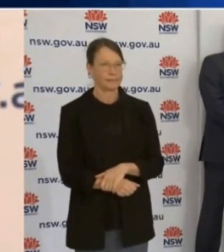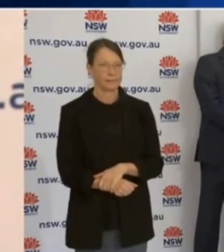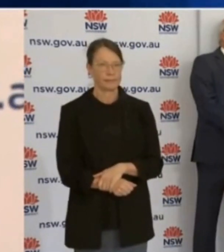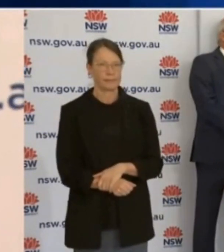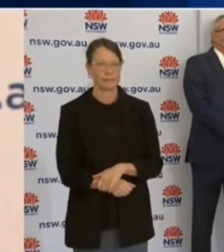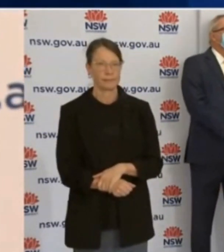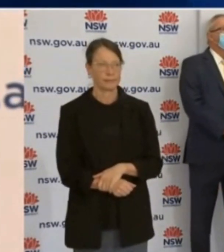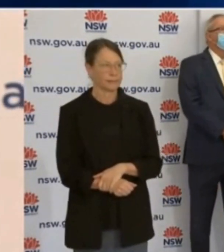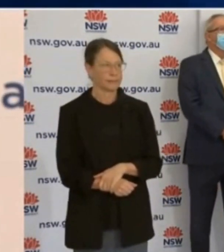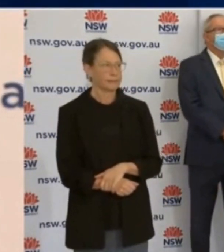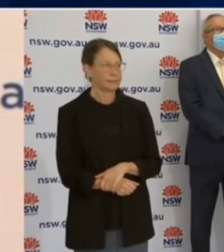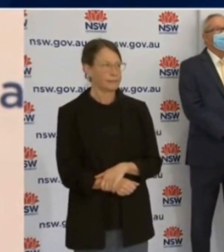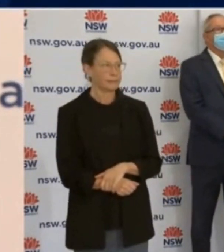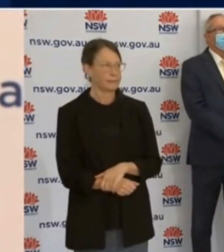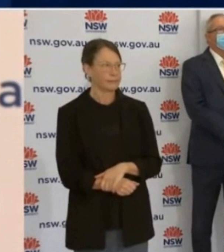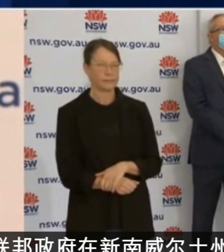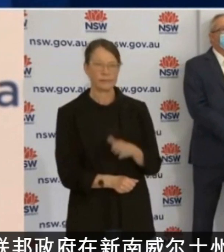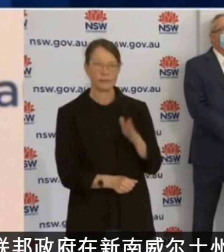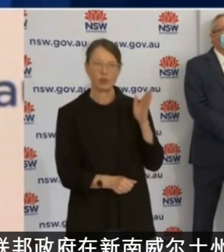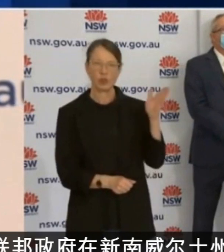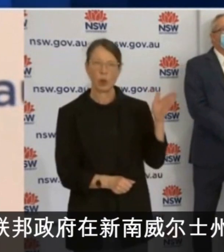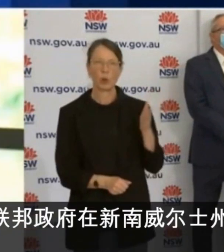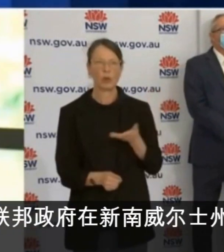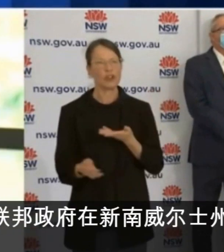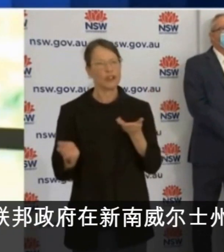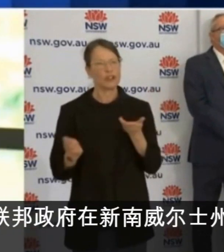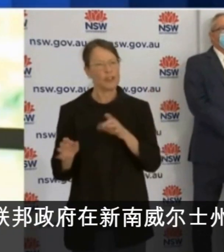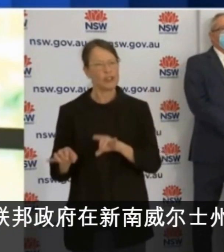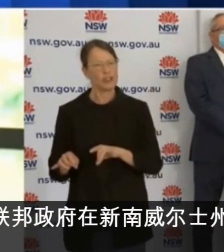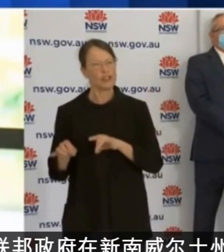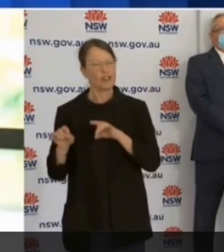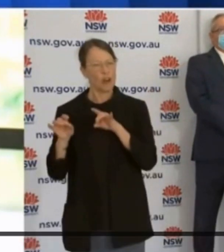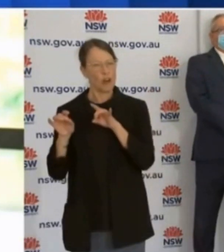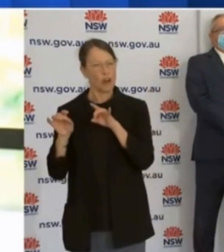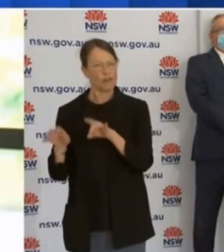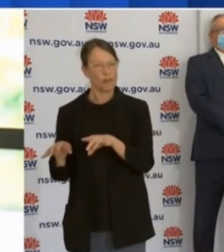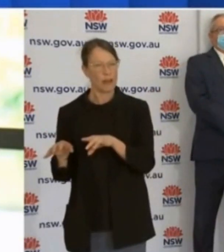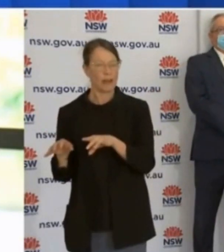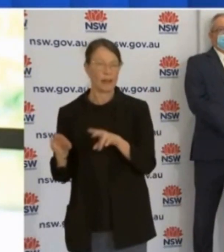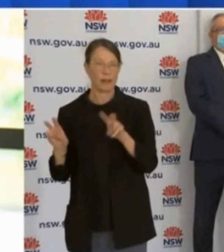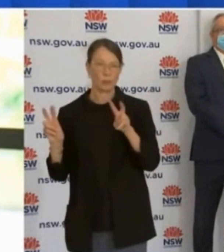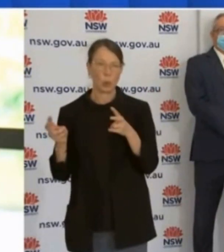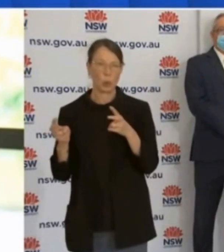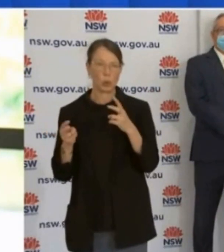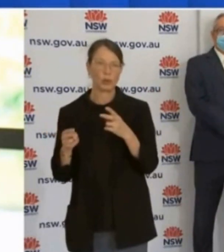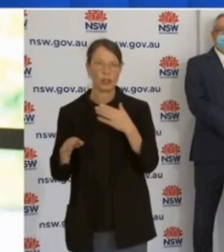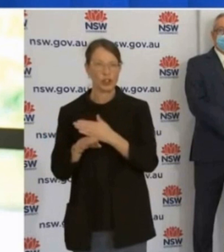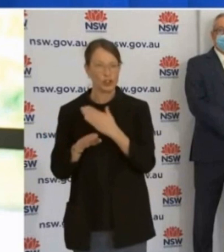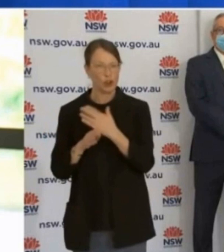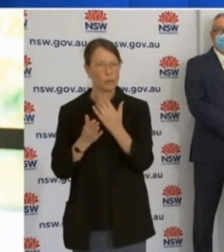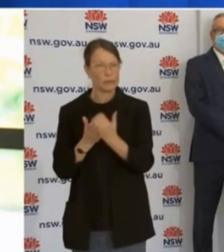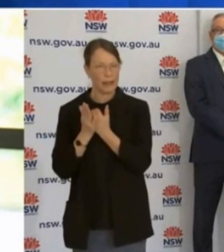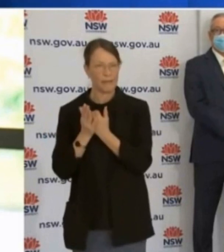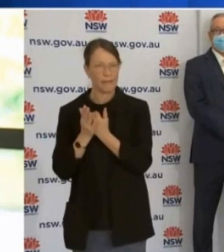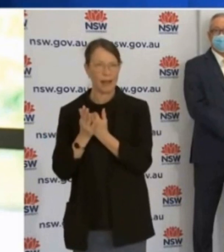The administration of JobSaver through Services Australia in other states. We're doing it via Service New South Wales here. Should the feds do JobSaver